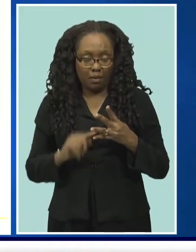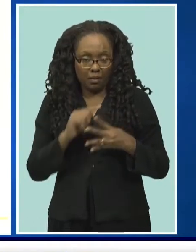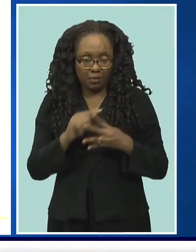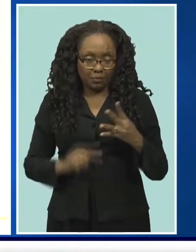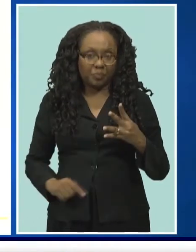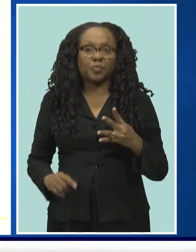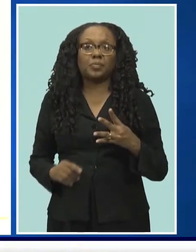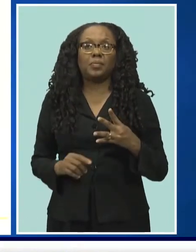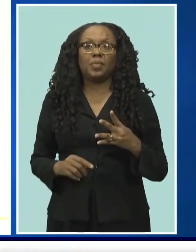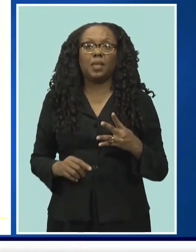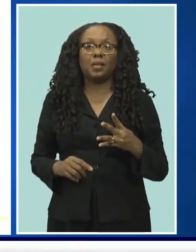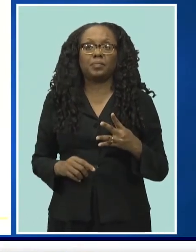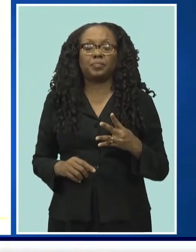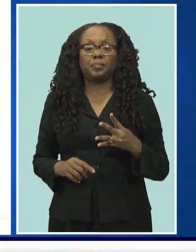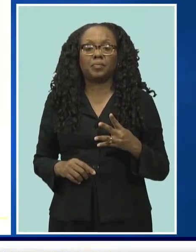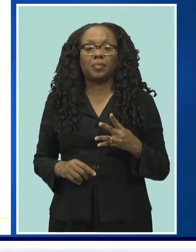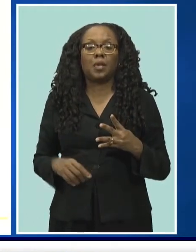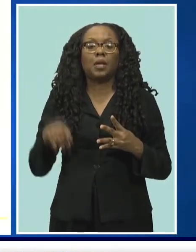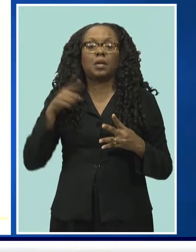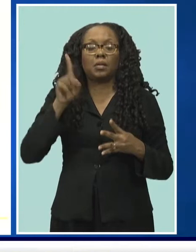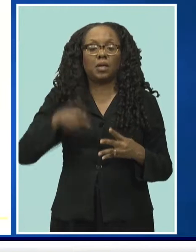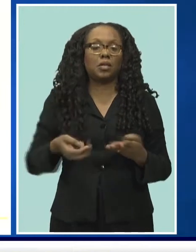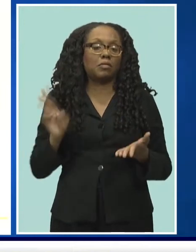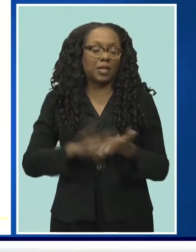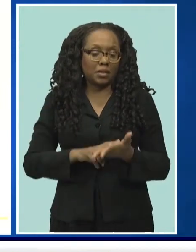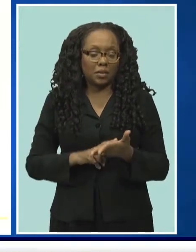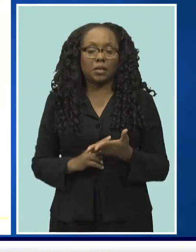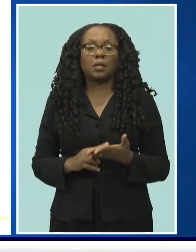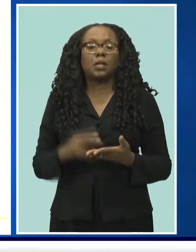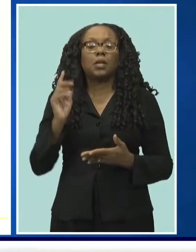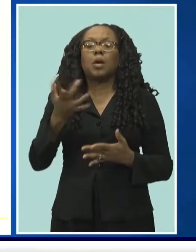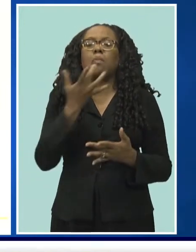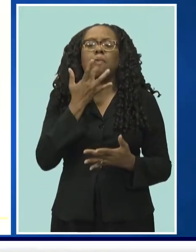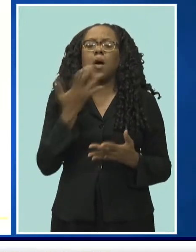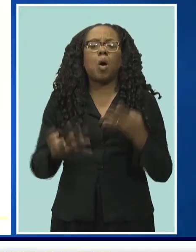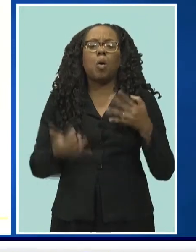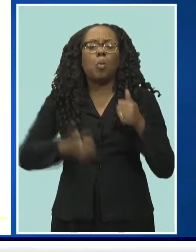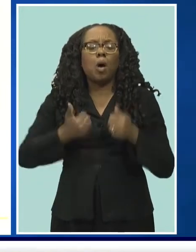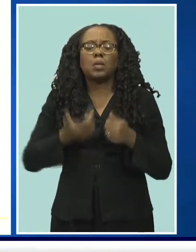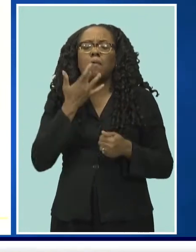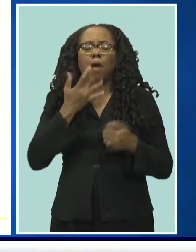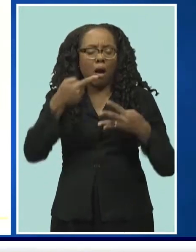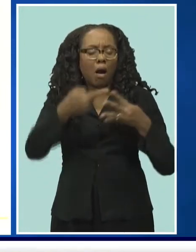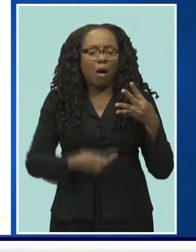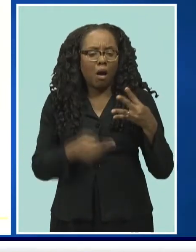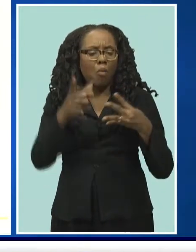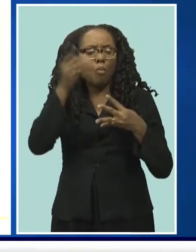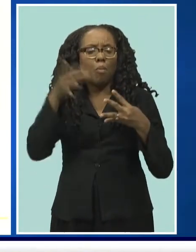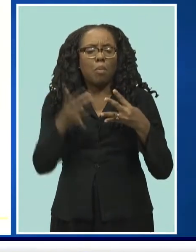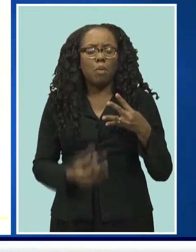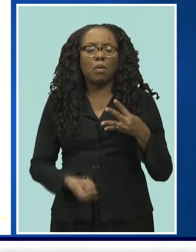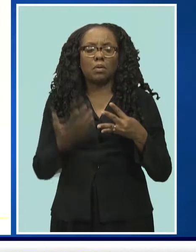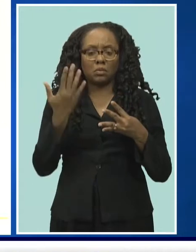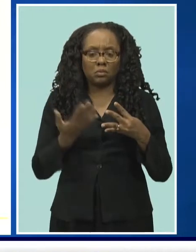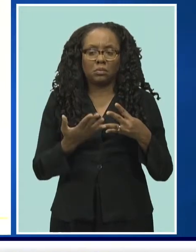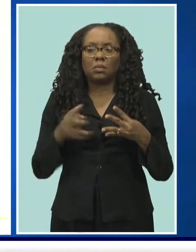And groups unregistering for participation will obviously select their preferred site, and the NCF will manage